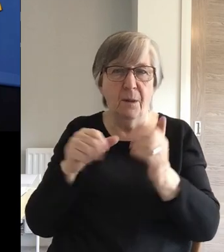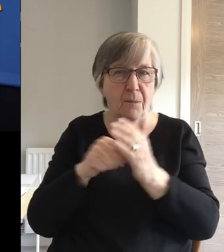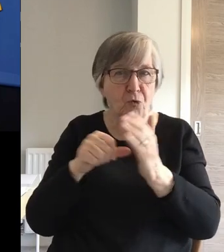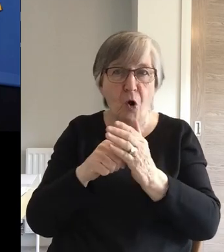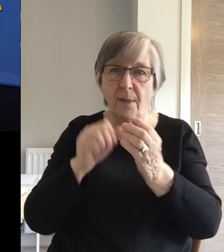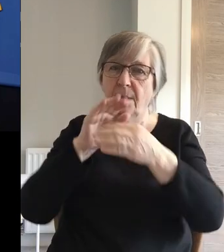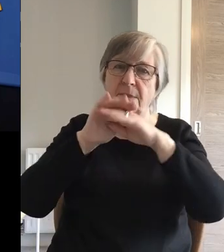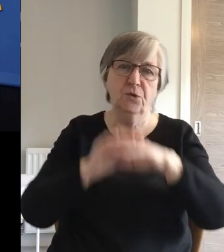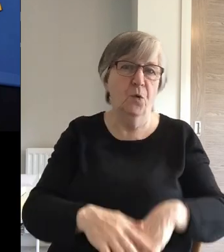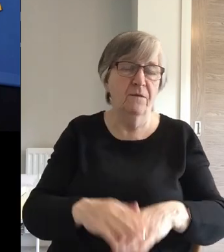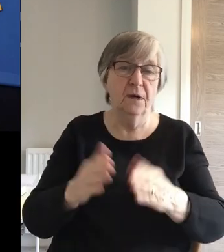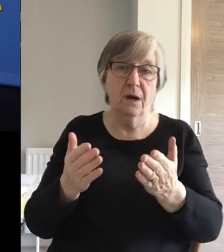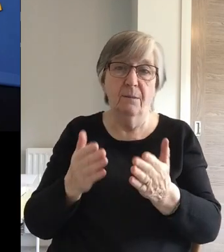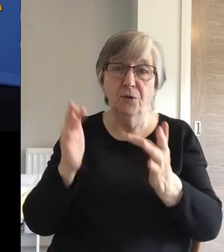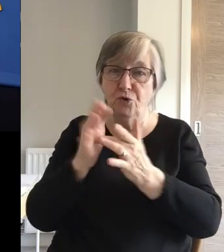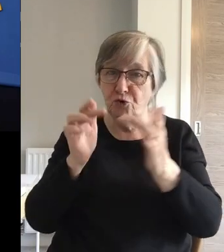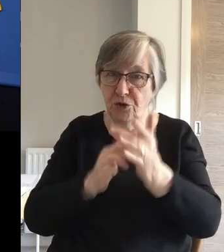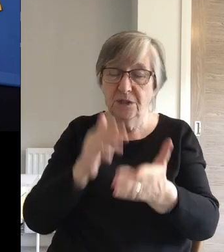is Lord.